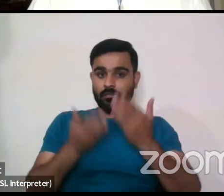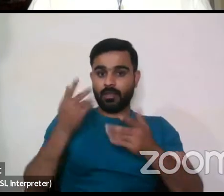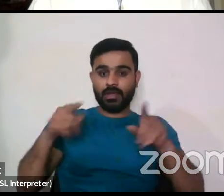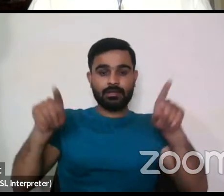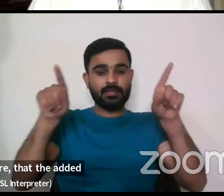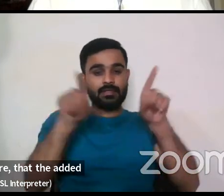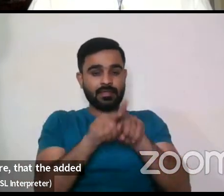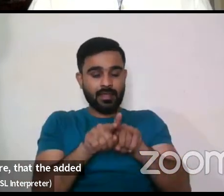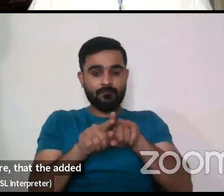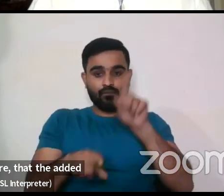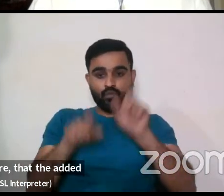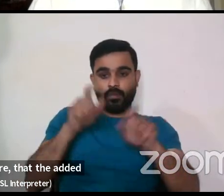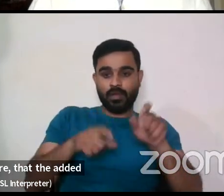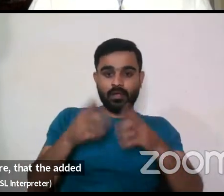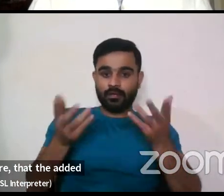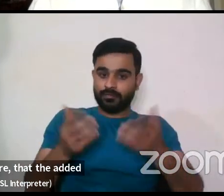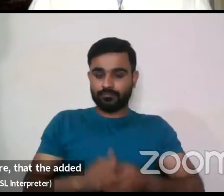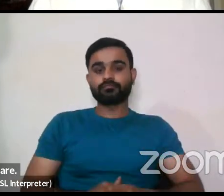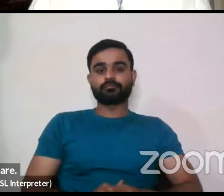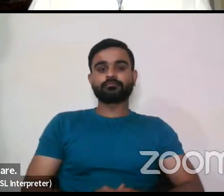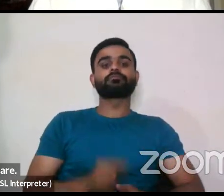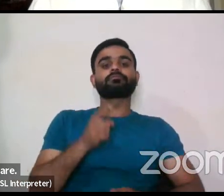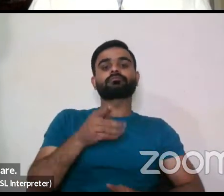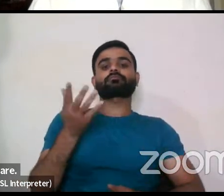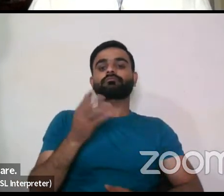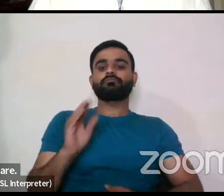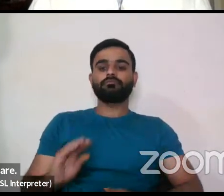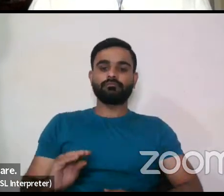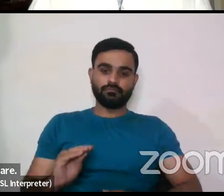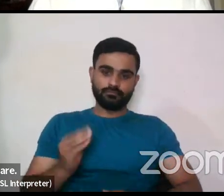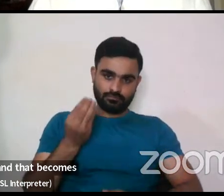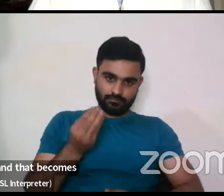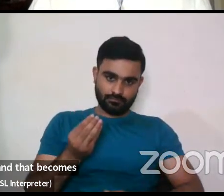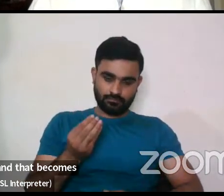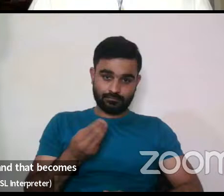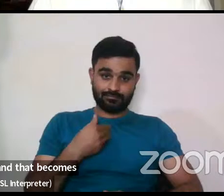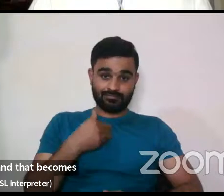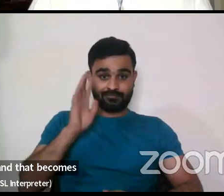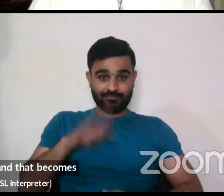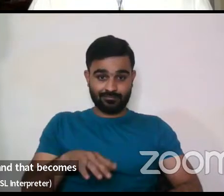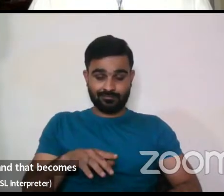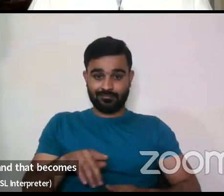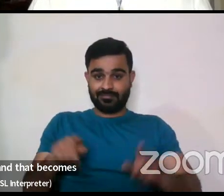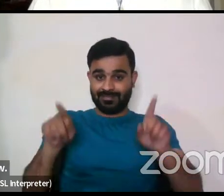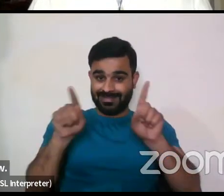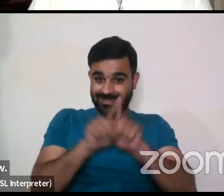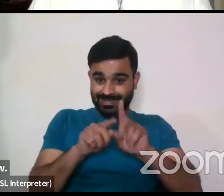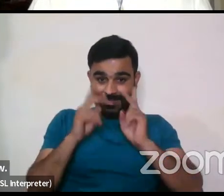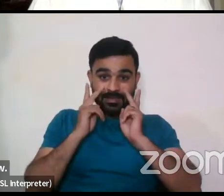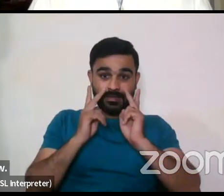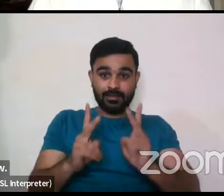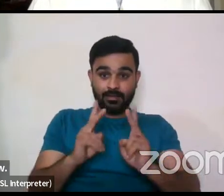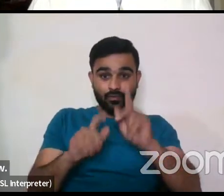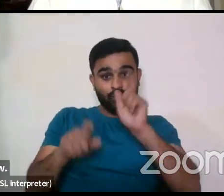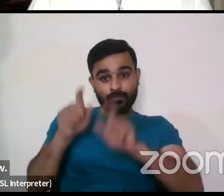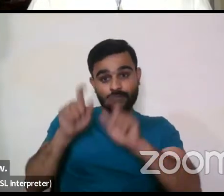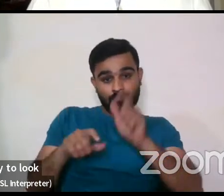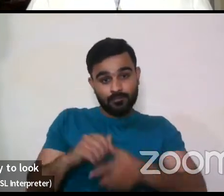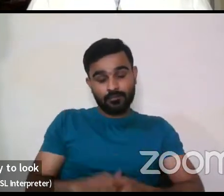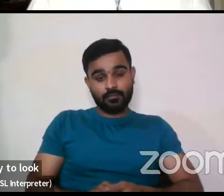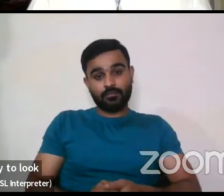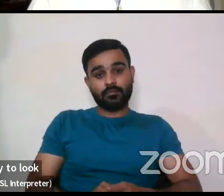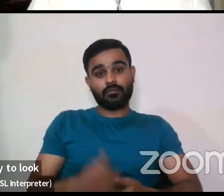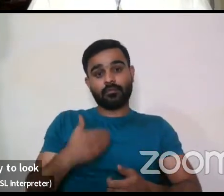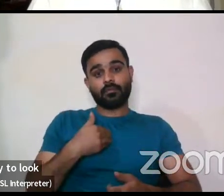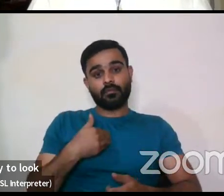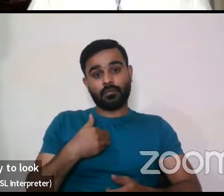same as citizen welfare. And that becomes a little bit of do we have the sovereignty to look after our citizens, or are we